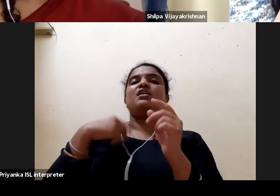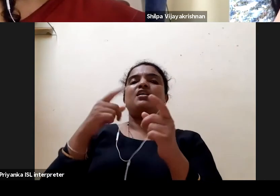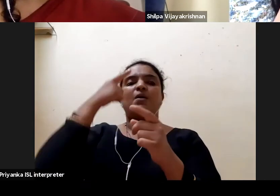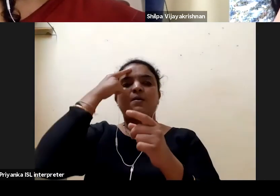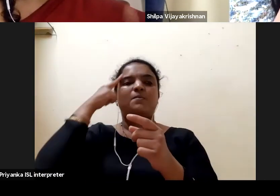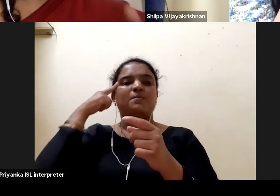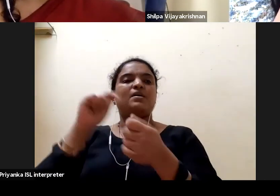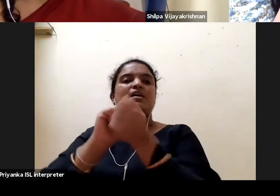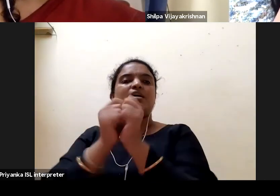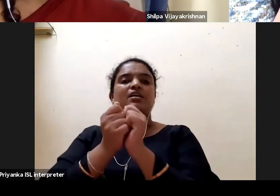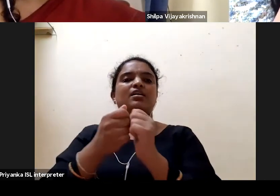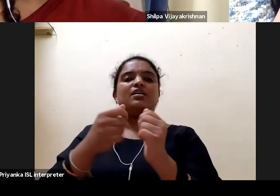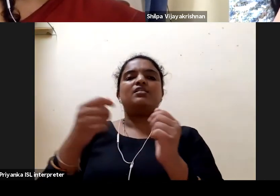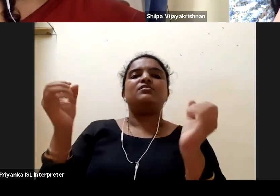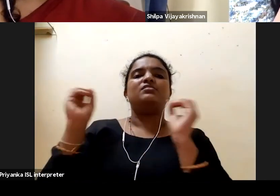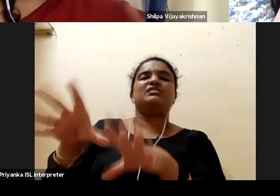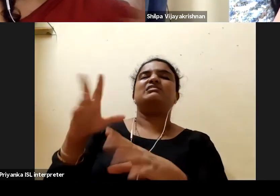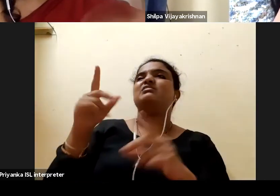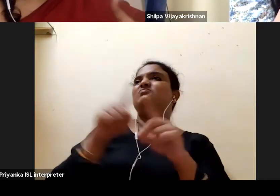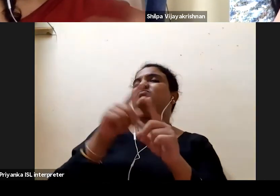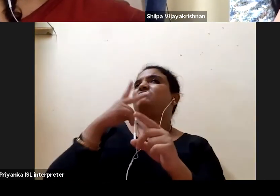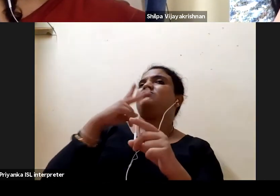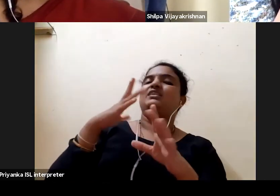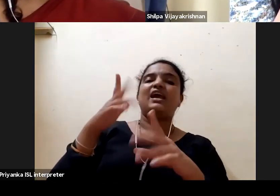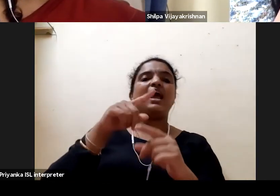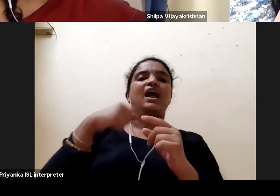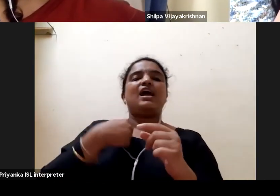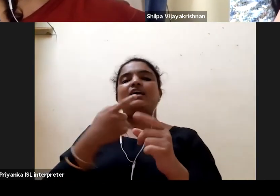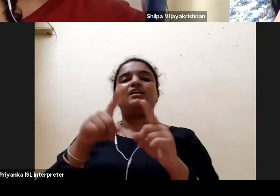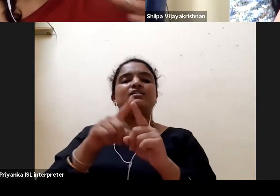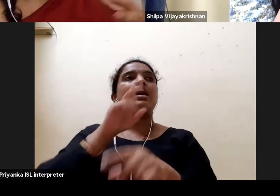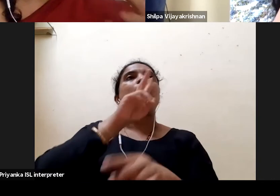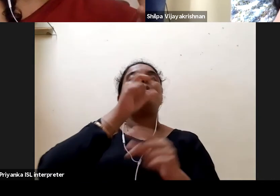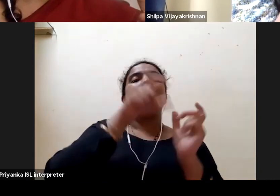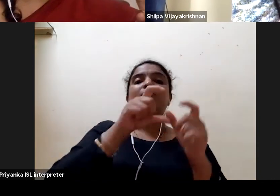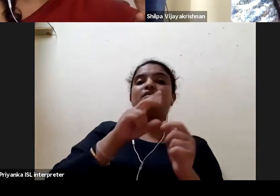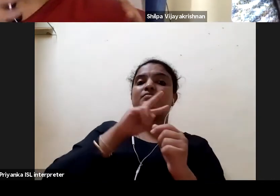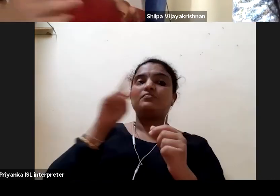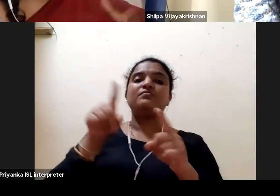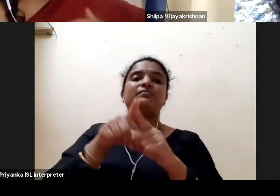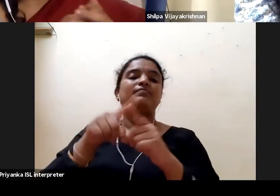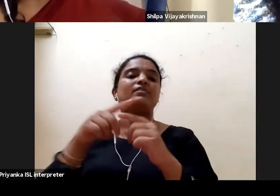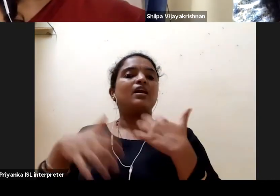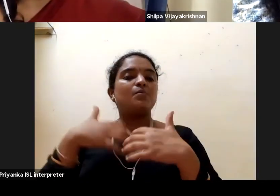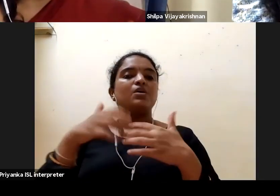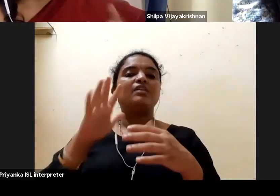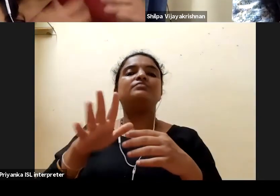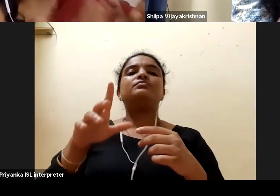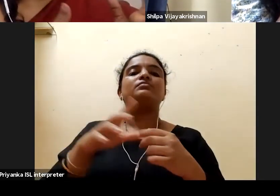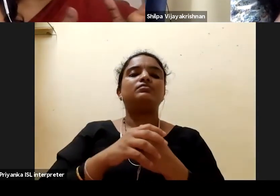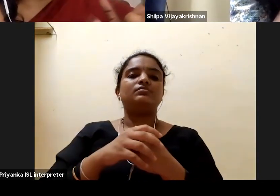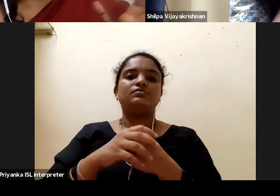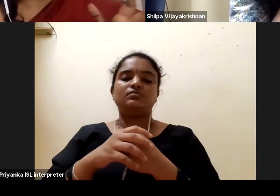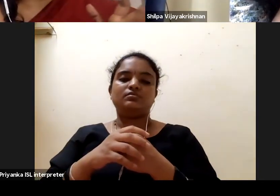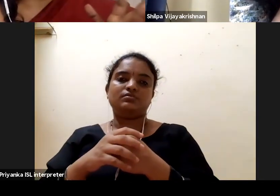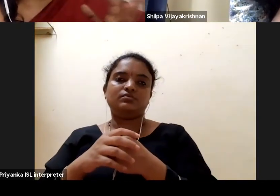and, disgusting to look at. So that's kind of self-deprecation. Again, evoking emotion. So make it personal. I'm sure you